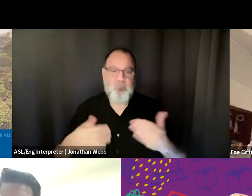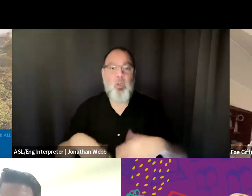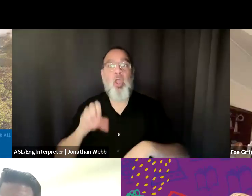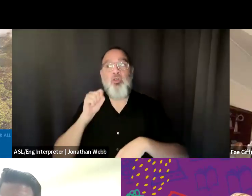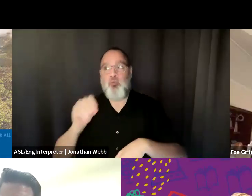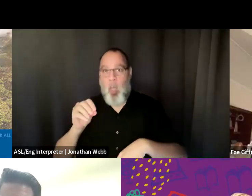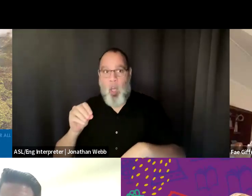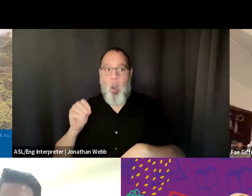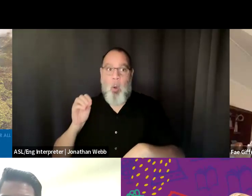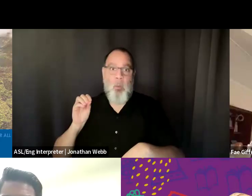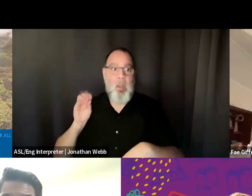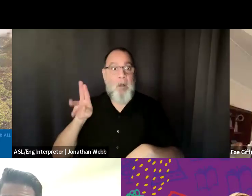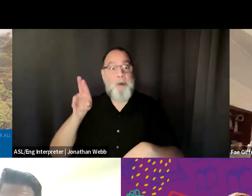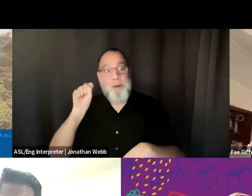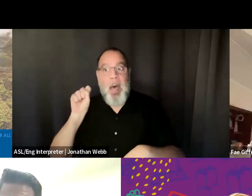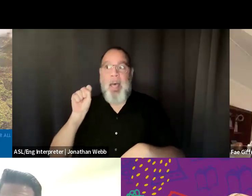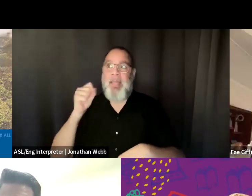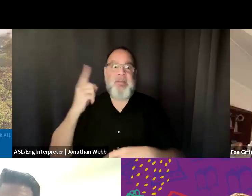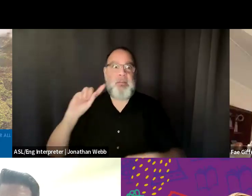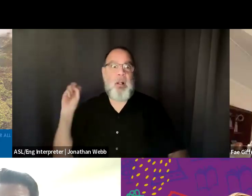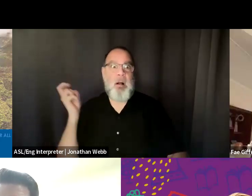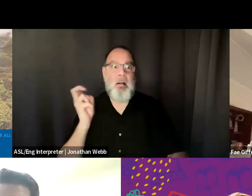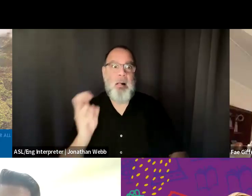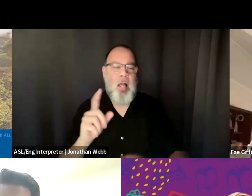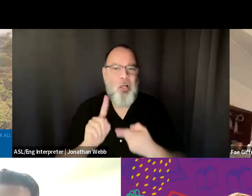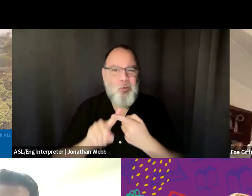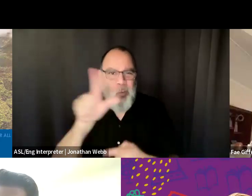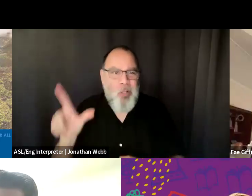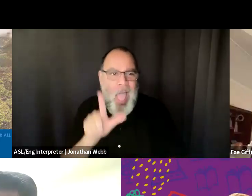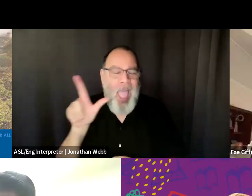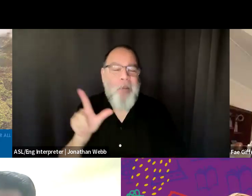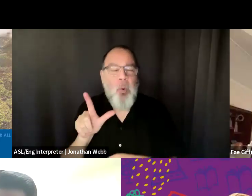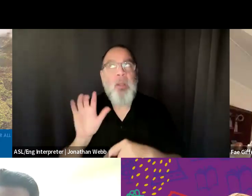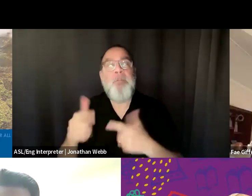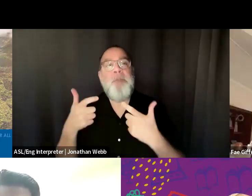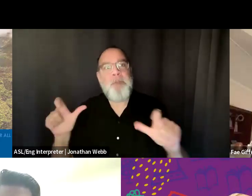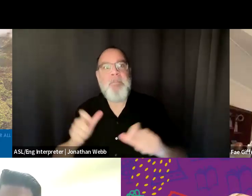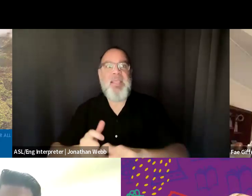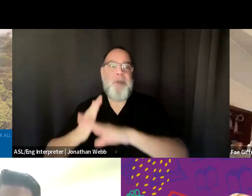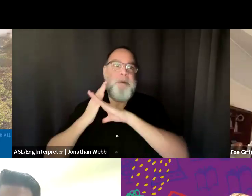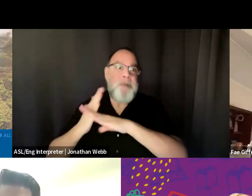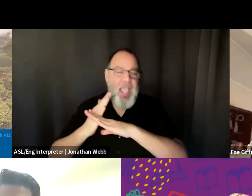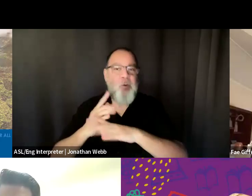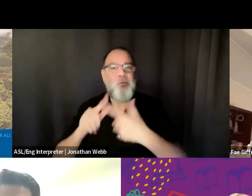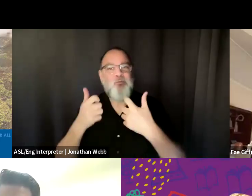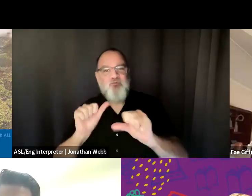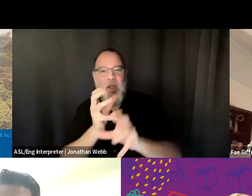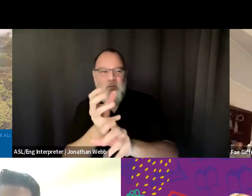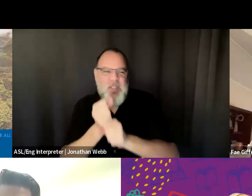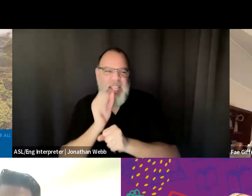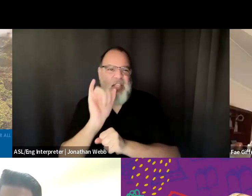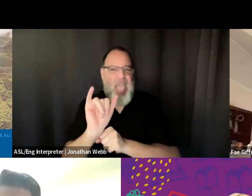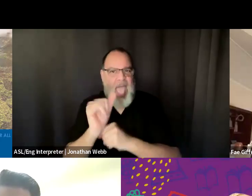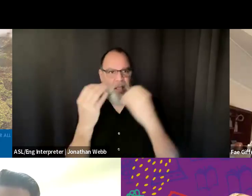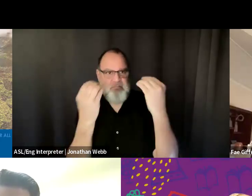library can be a pretty big barrier to access to instruction and to services. So